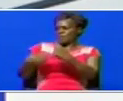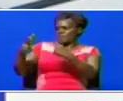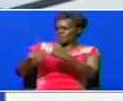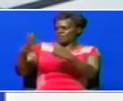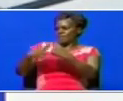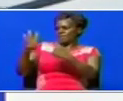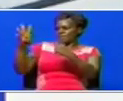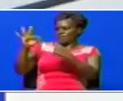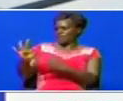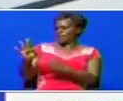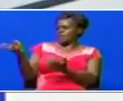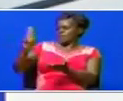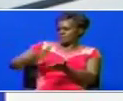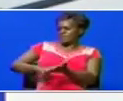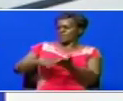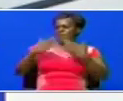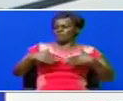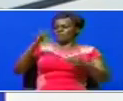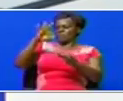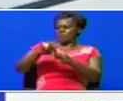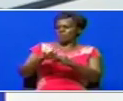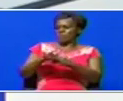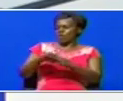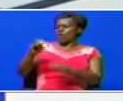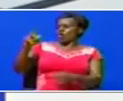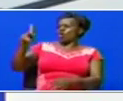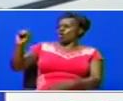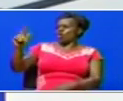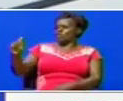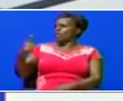69,793 registered voters. John Ekuru Okot,